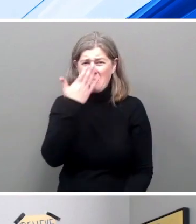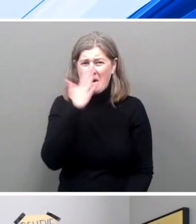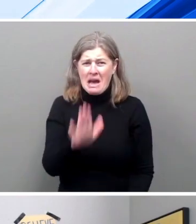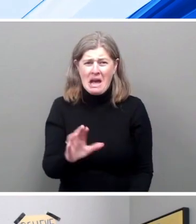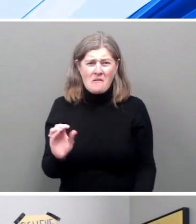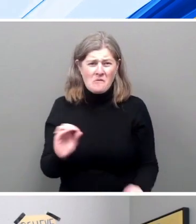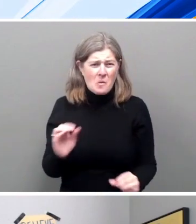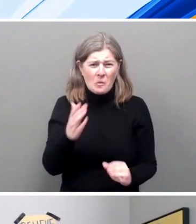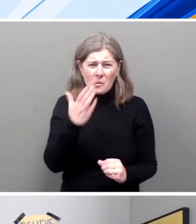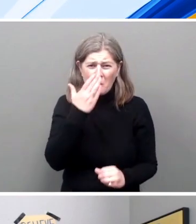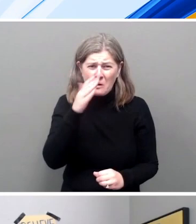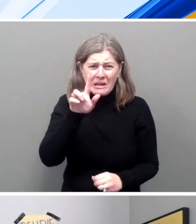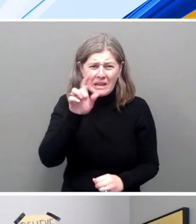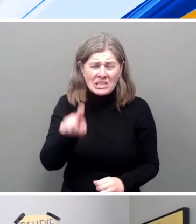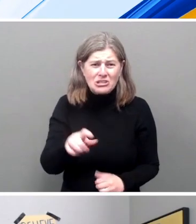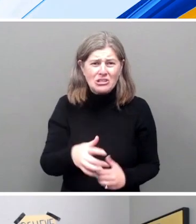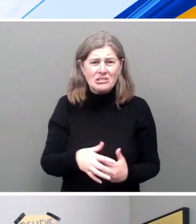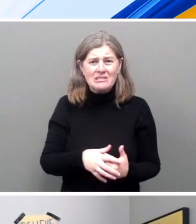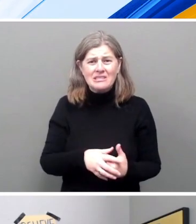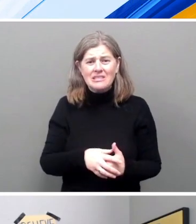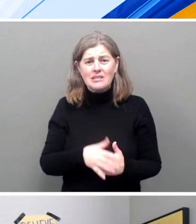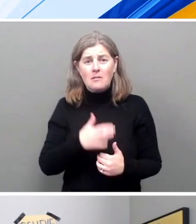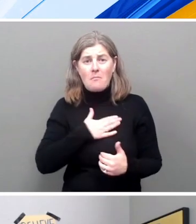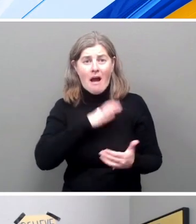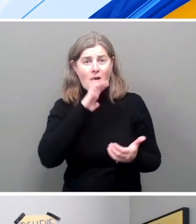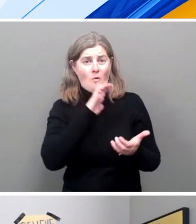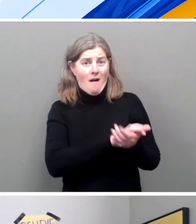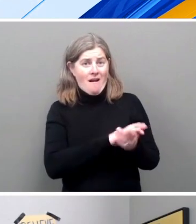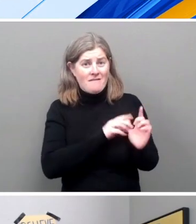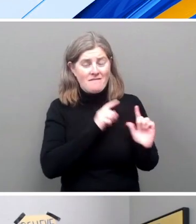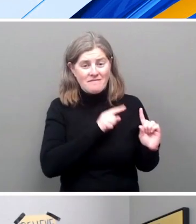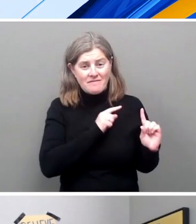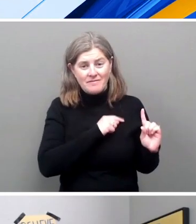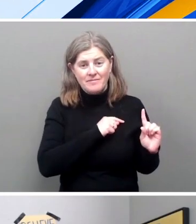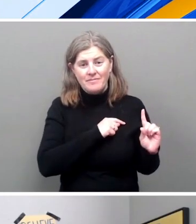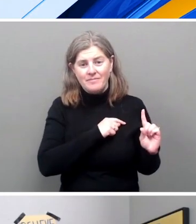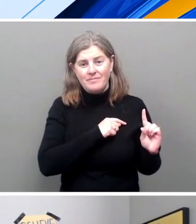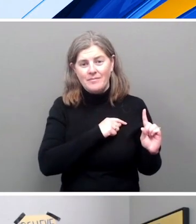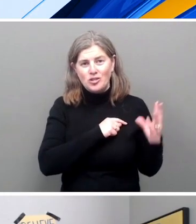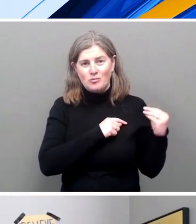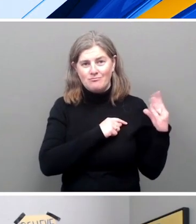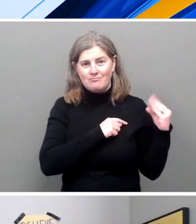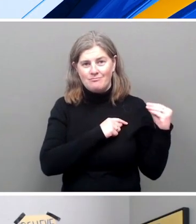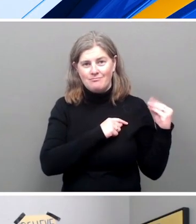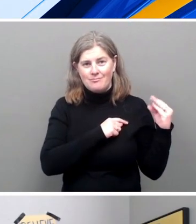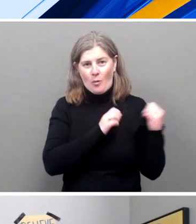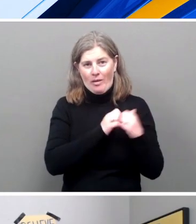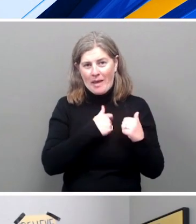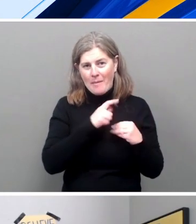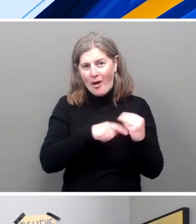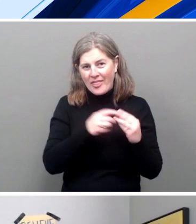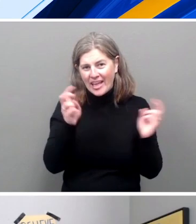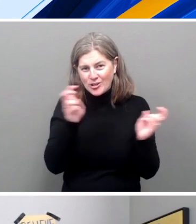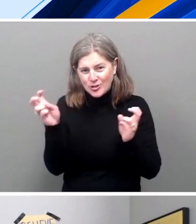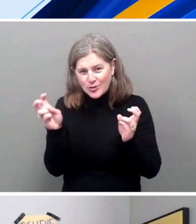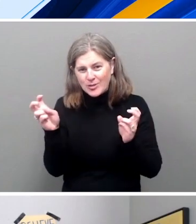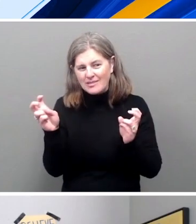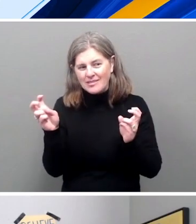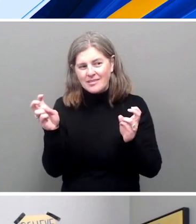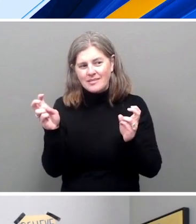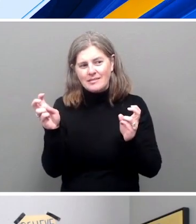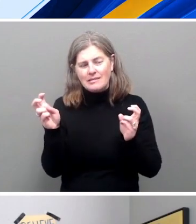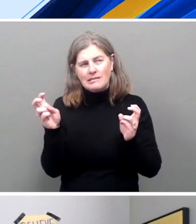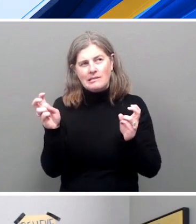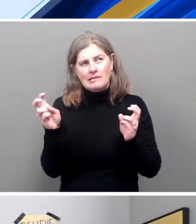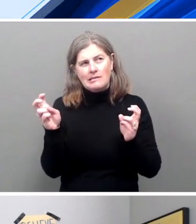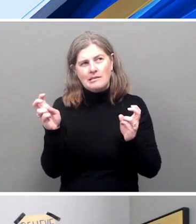answer. My wife was talking to me about this issue the last thing